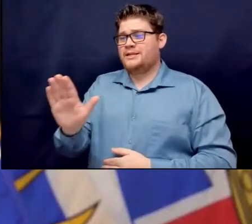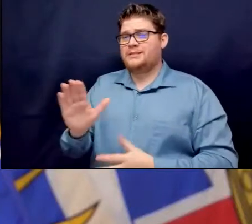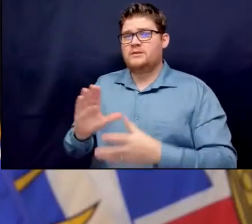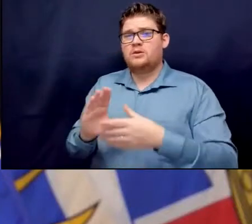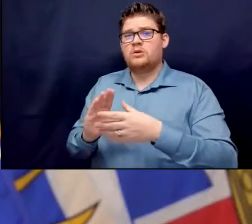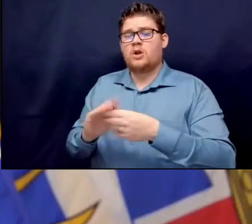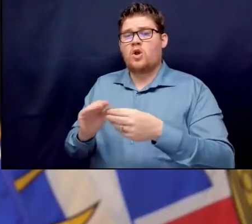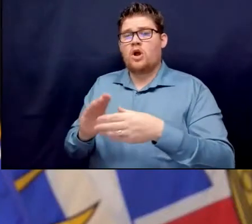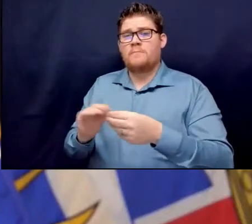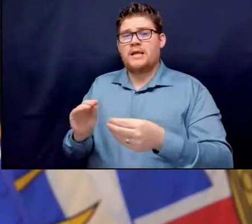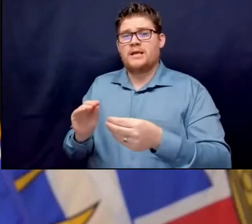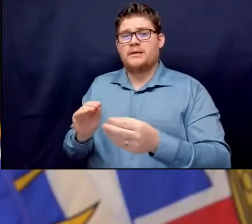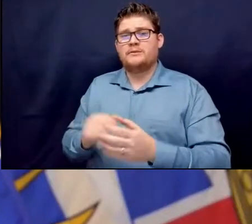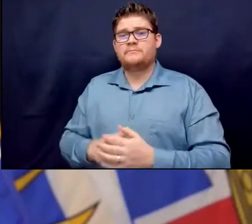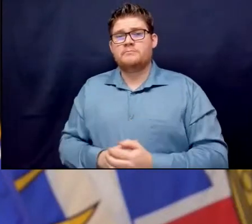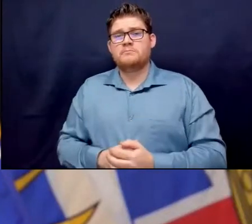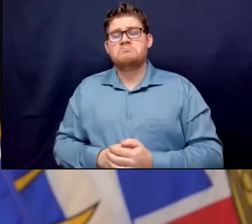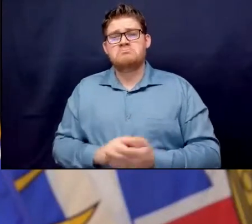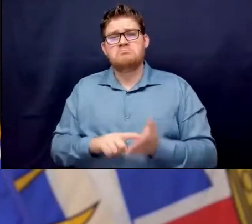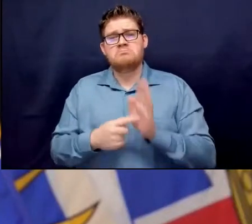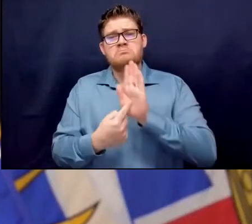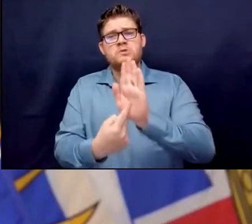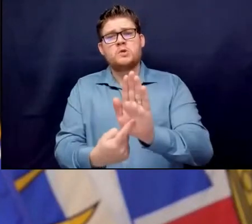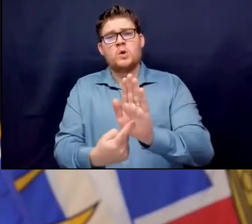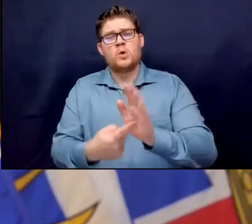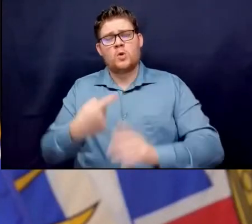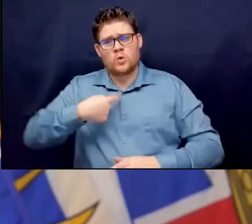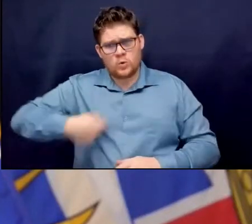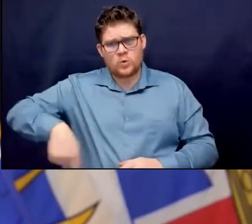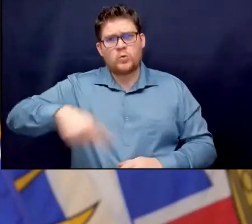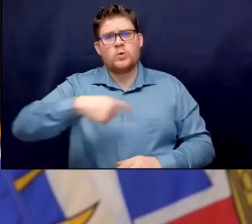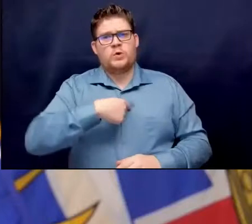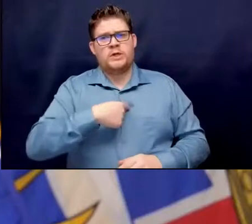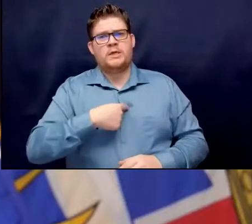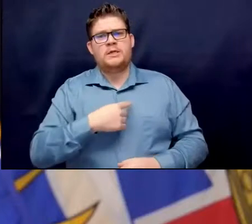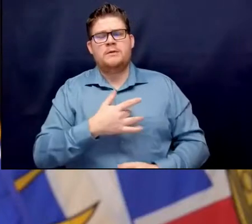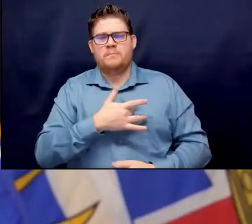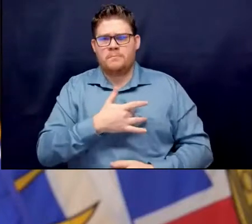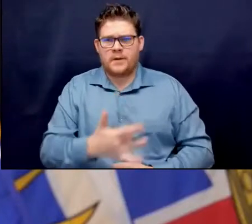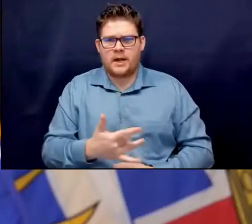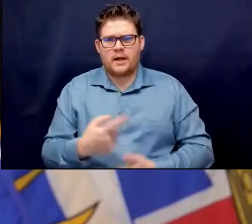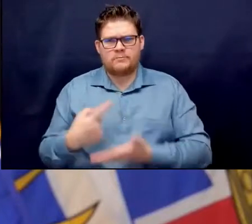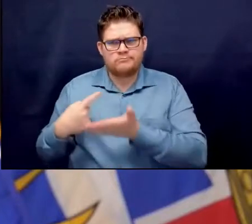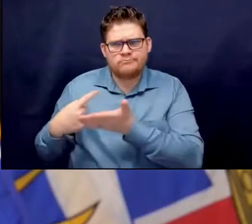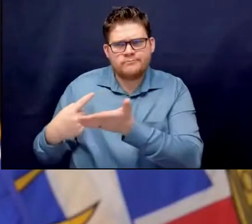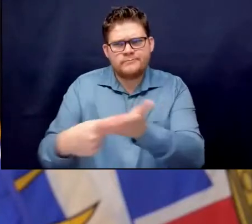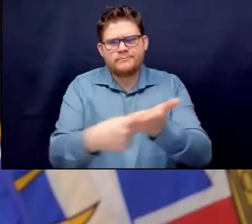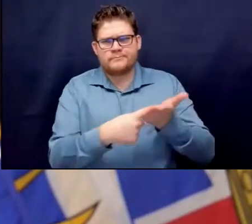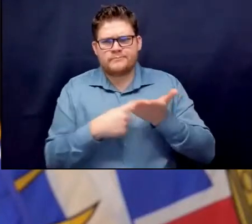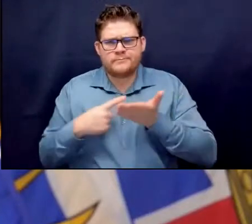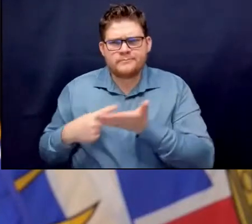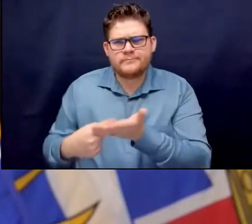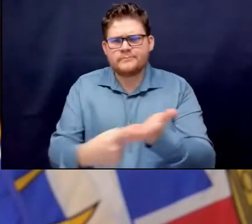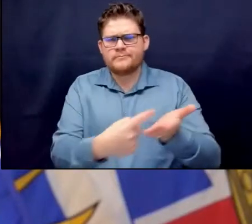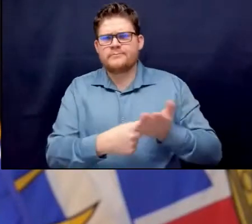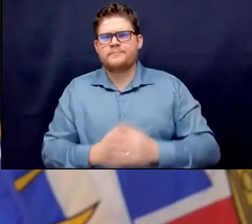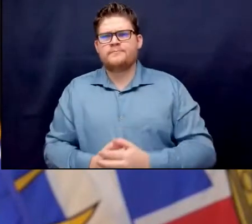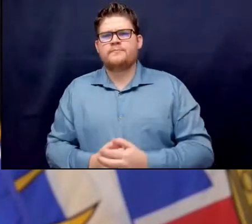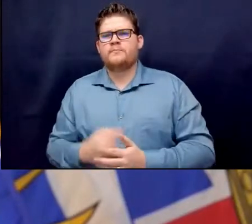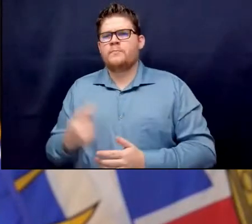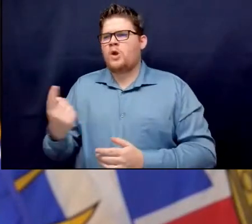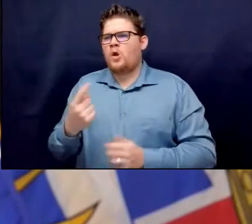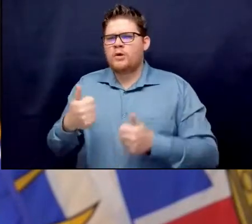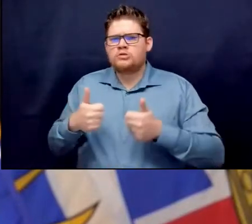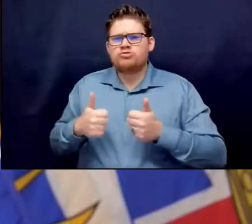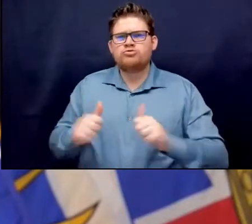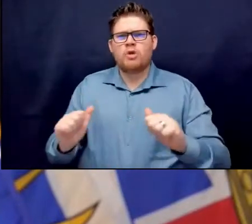reflects some of that discussion. And we have always, from the very beginning, tried to put in, as I've called it, the least restrictive